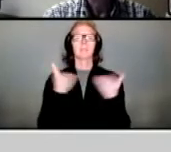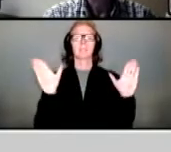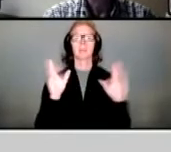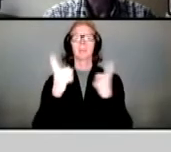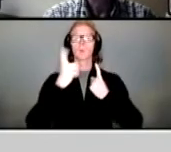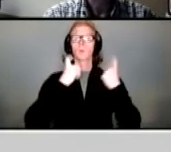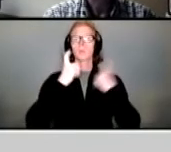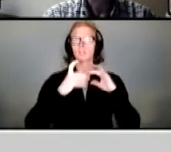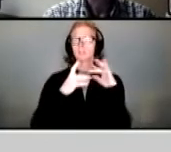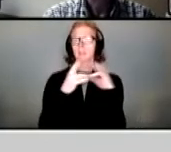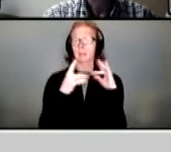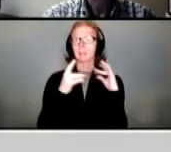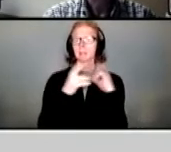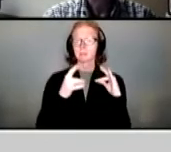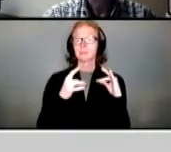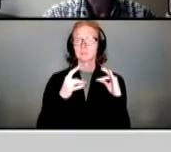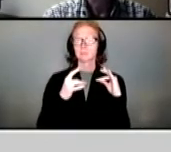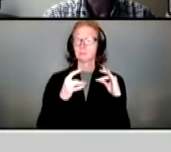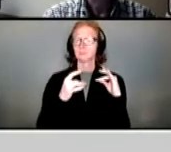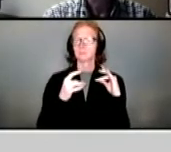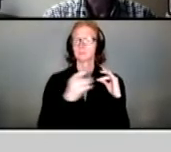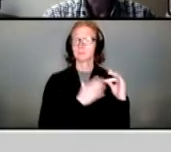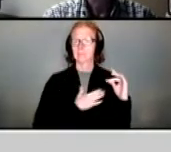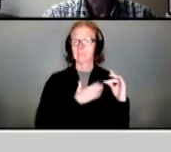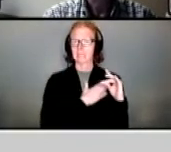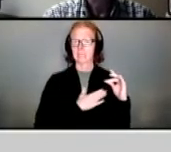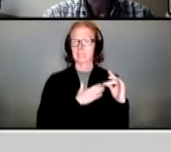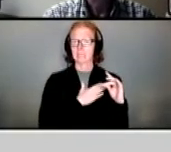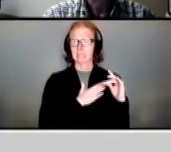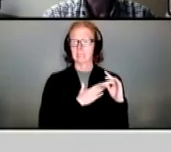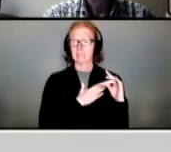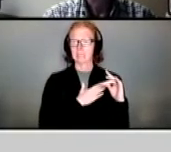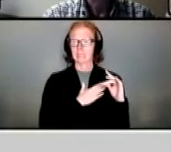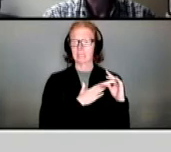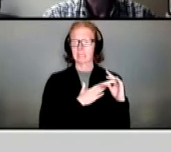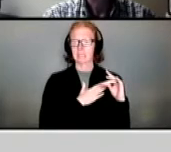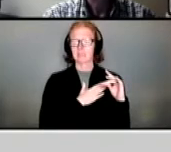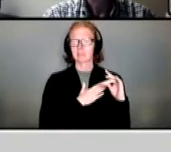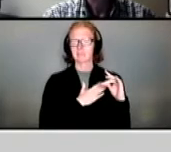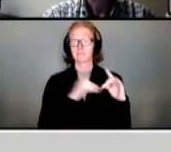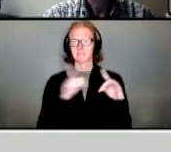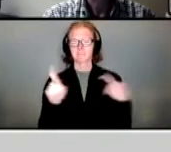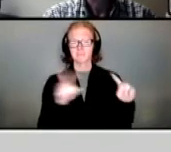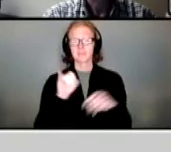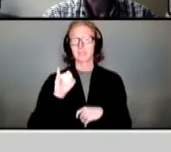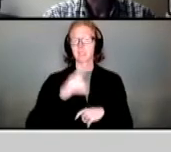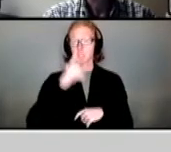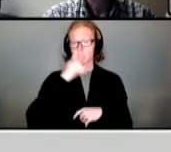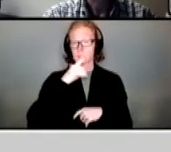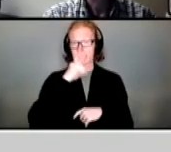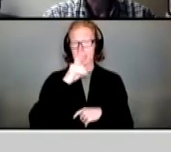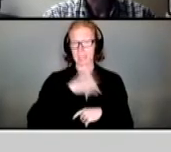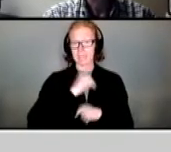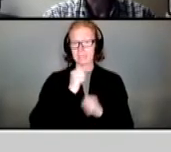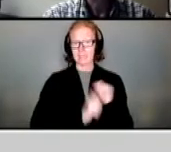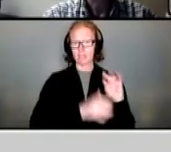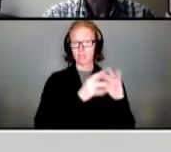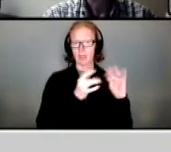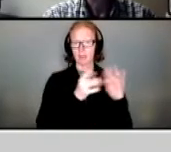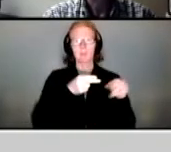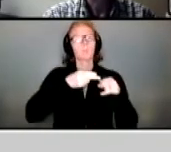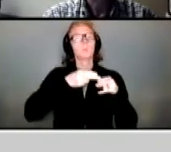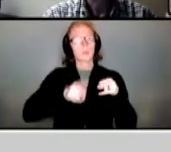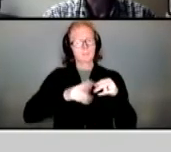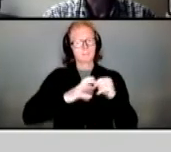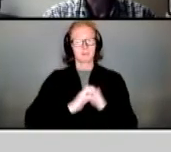questions or comments, and I'm just going to ask you, so that we can get more people in. If you'll keep your comments brief, please,